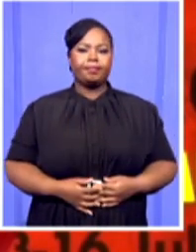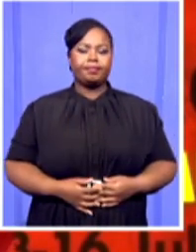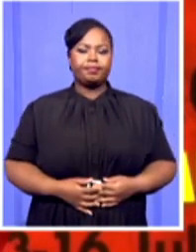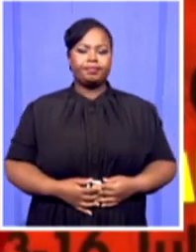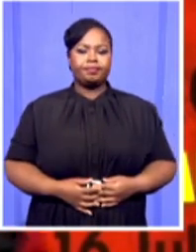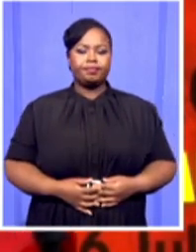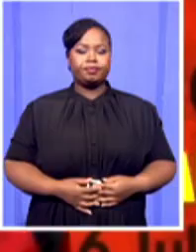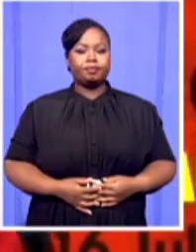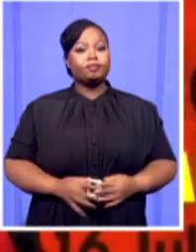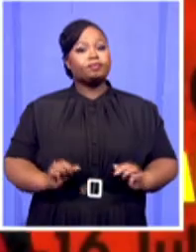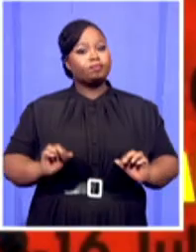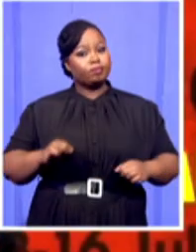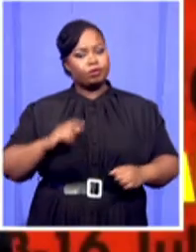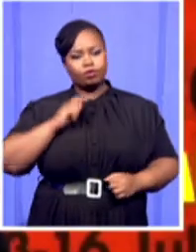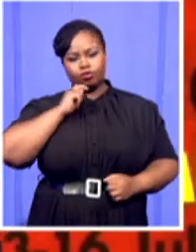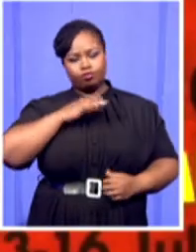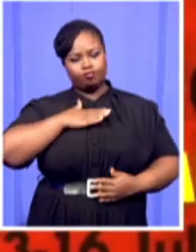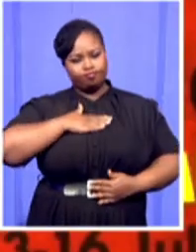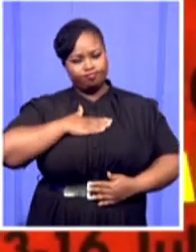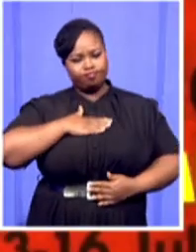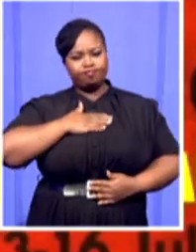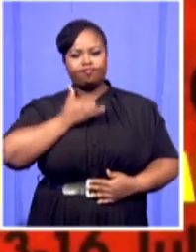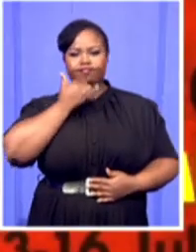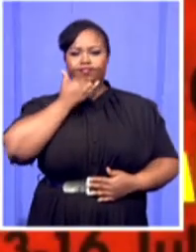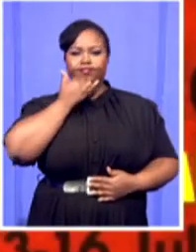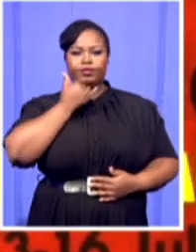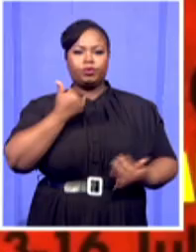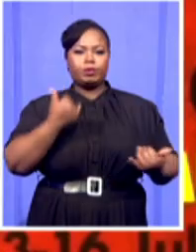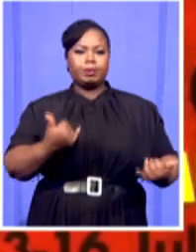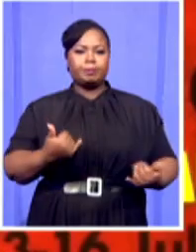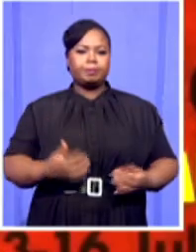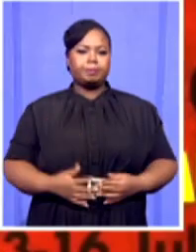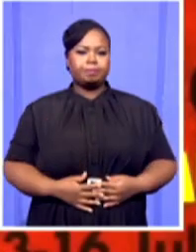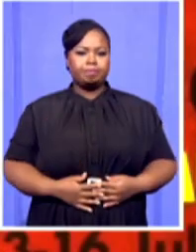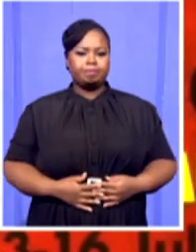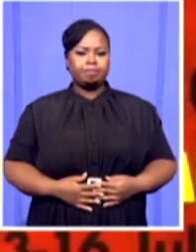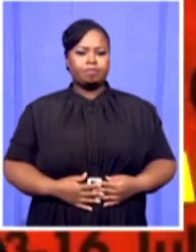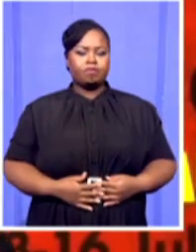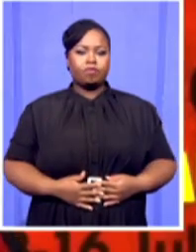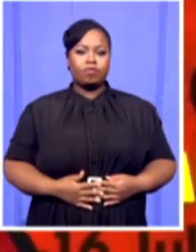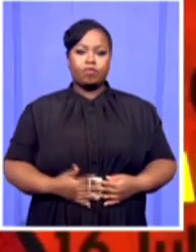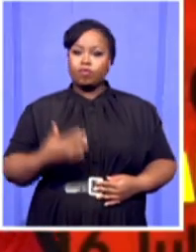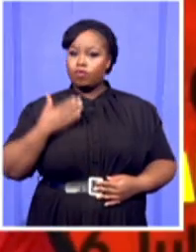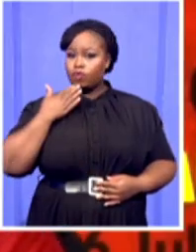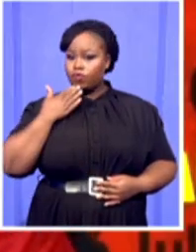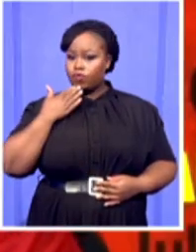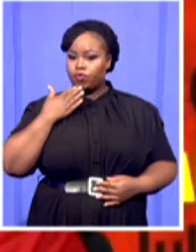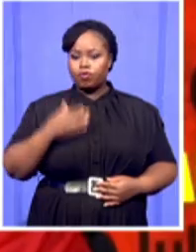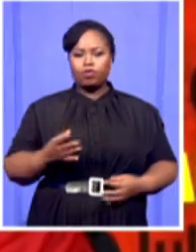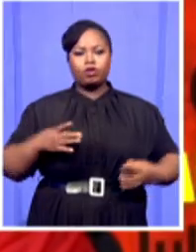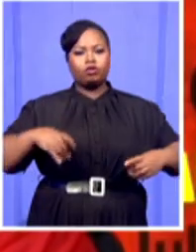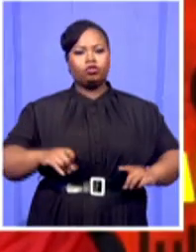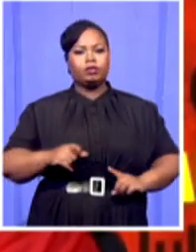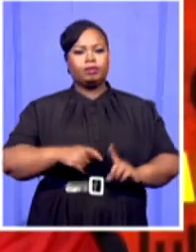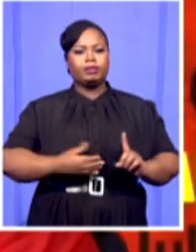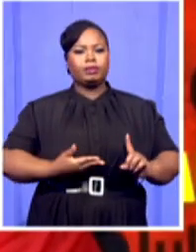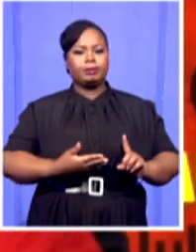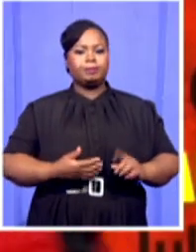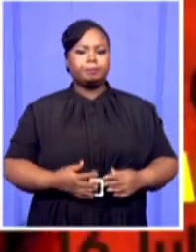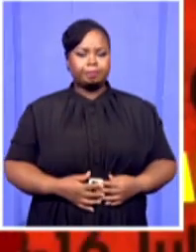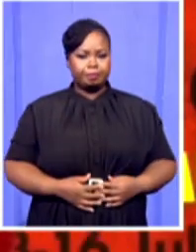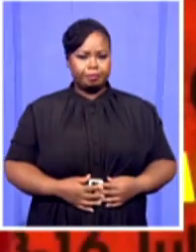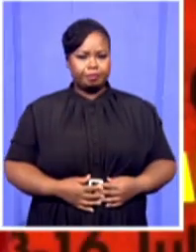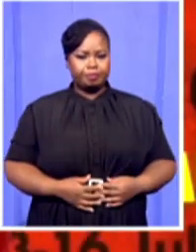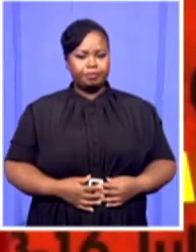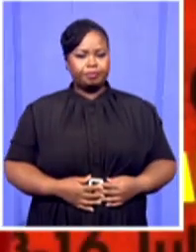And indeed, we are humbled today to be here, Comrade Chair,